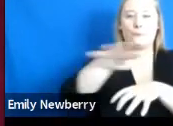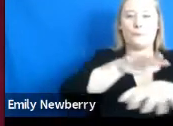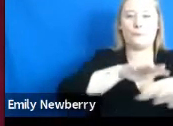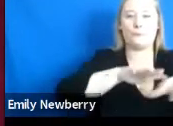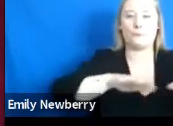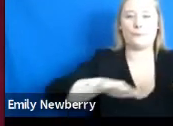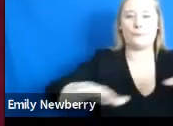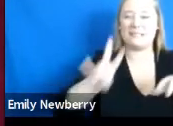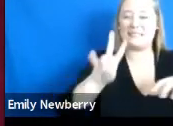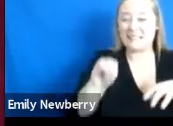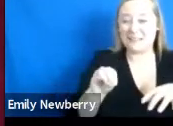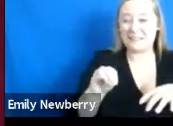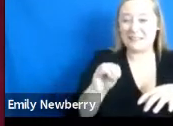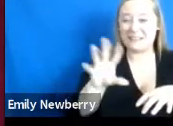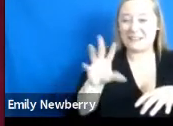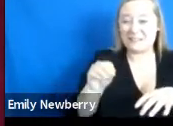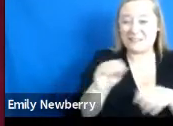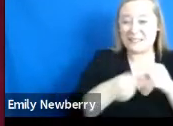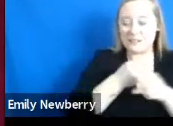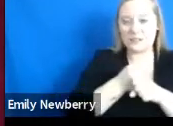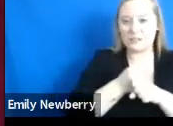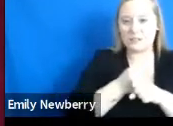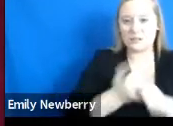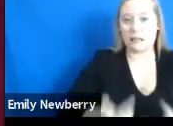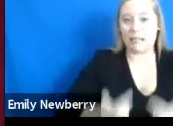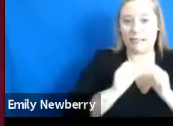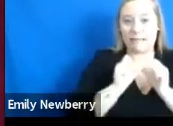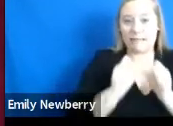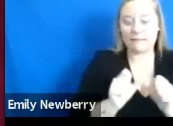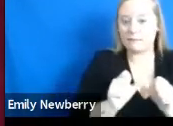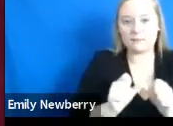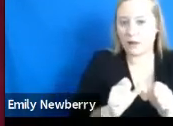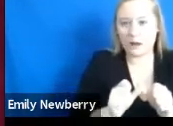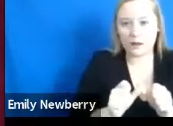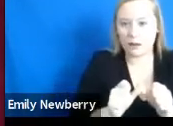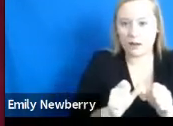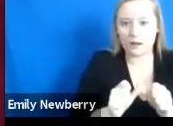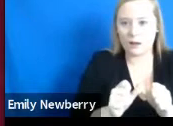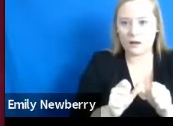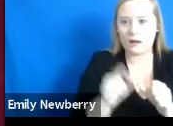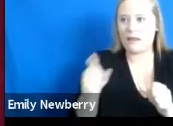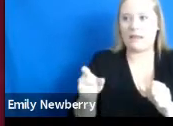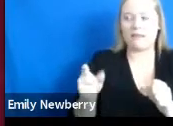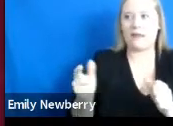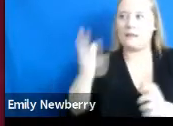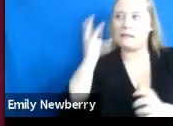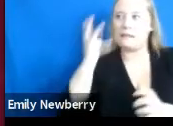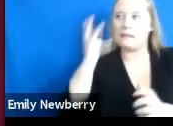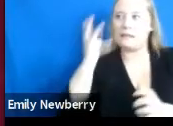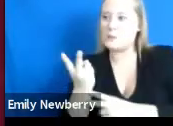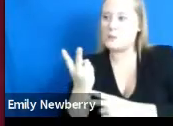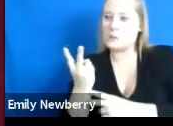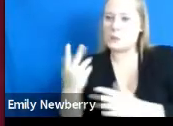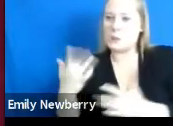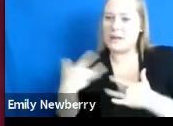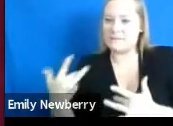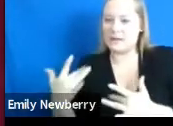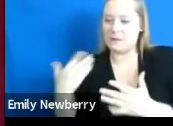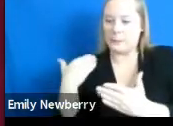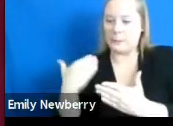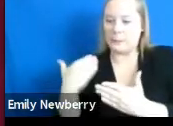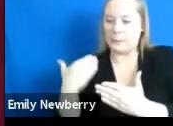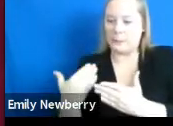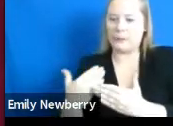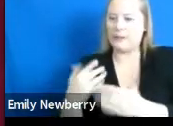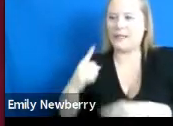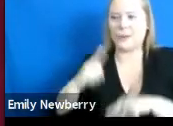to survive that? And the ancient Puebloan people, they went through two events like this very closely, and they could not